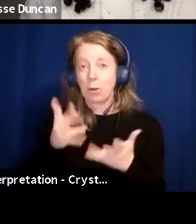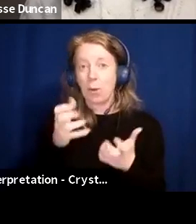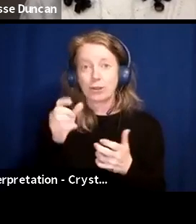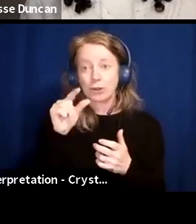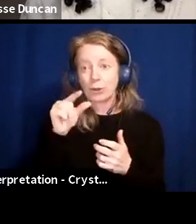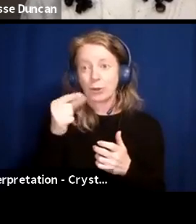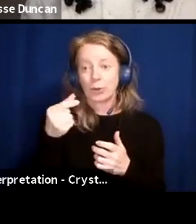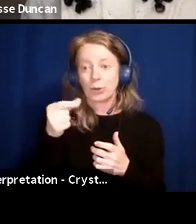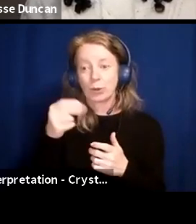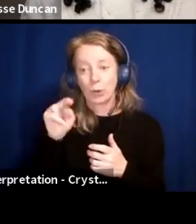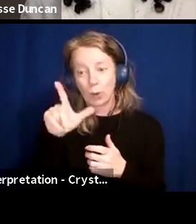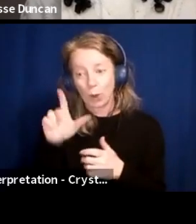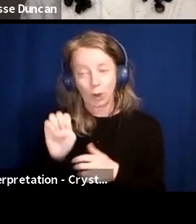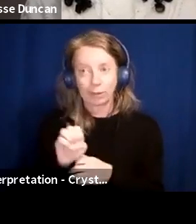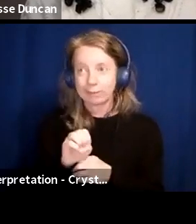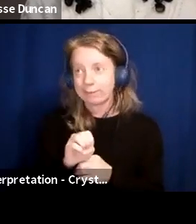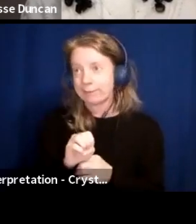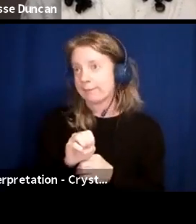Google,